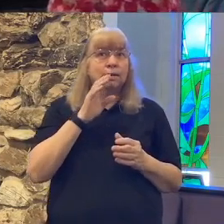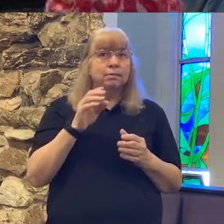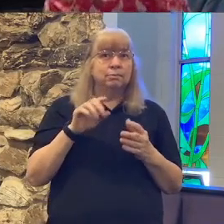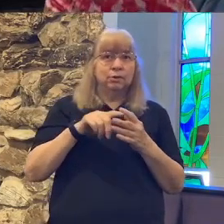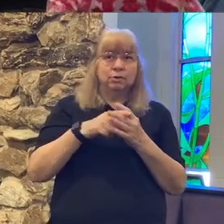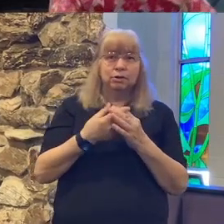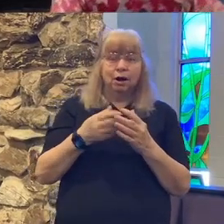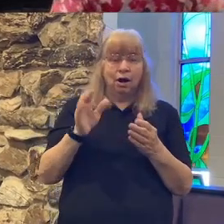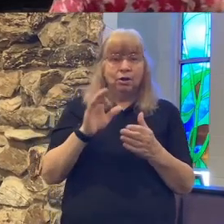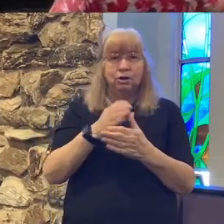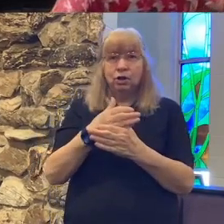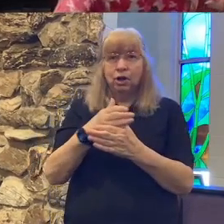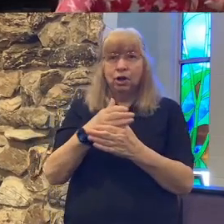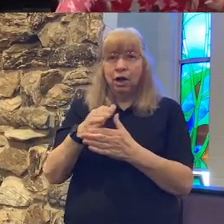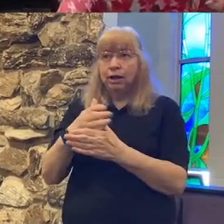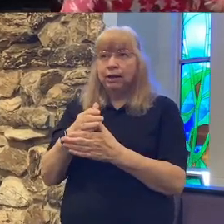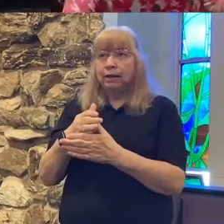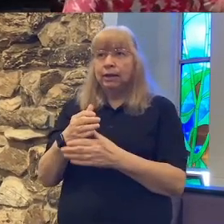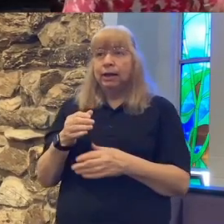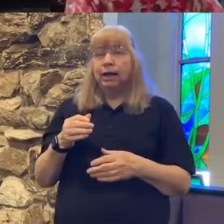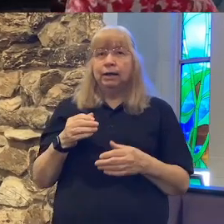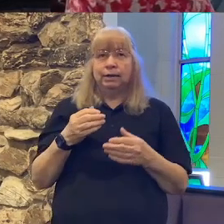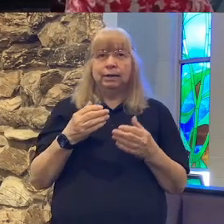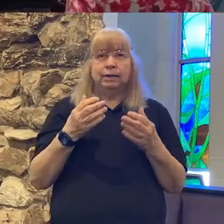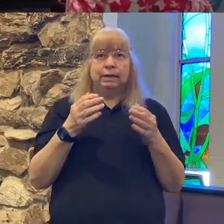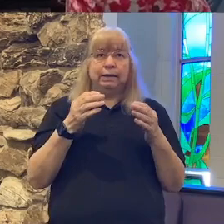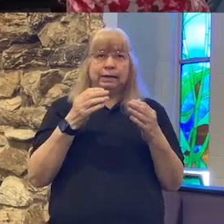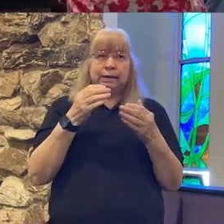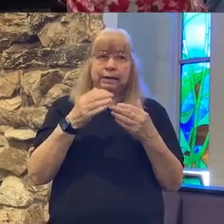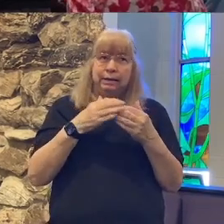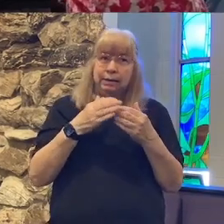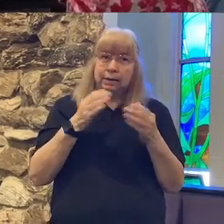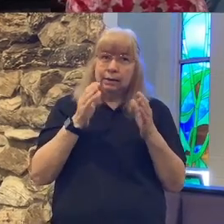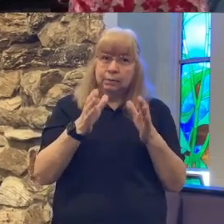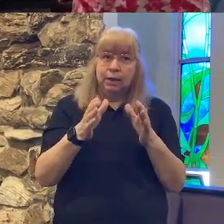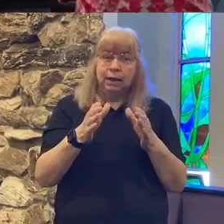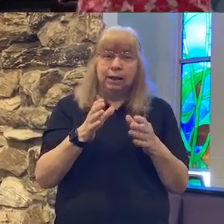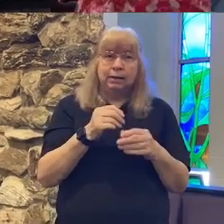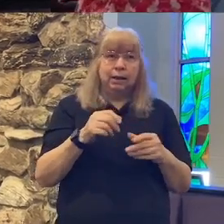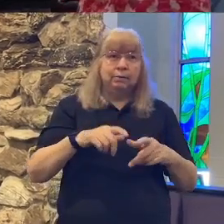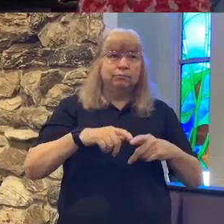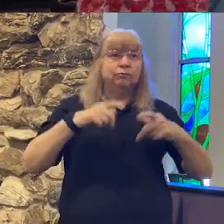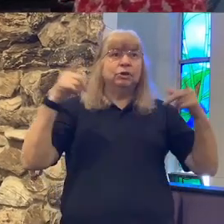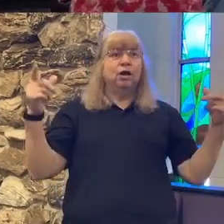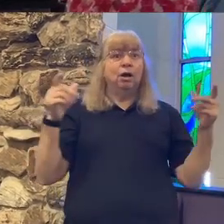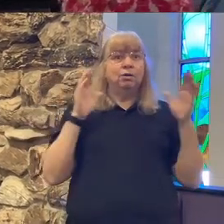sharing in simple ways, in grand ways,